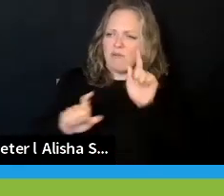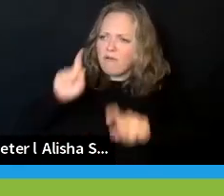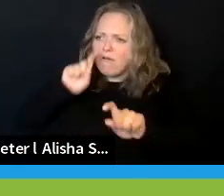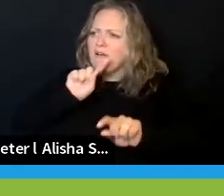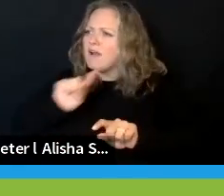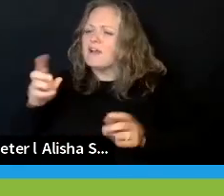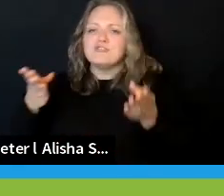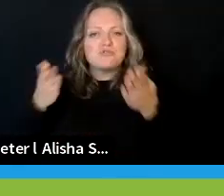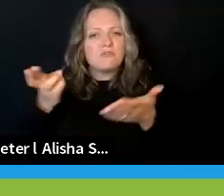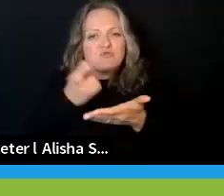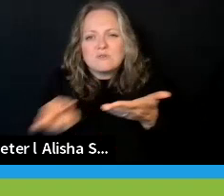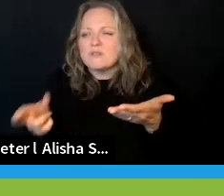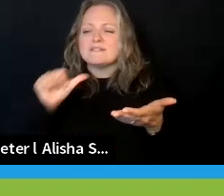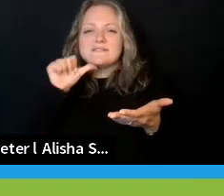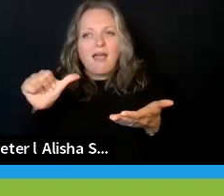not